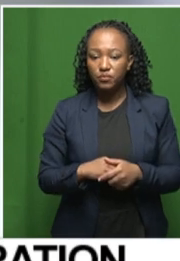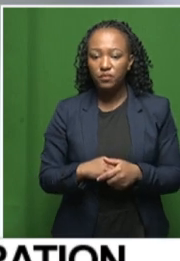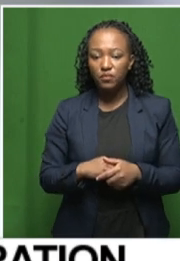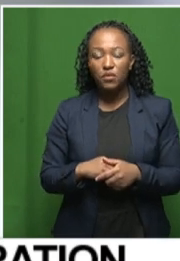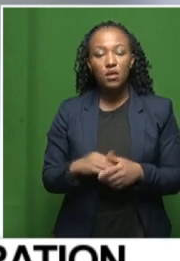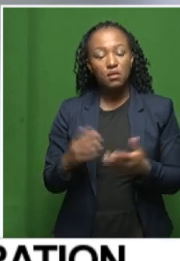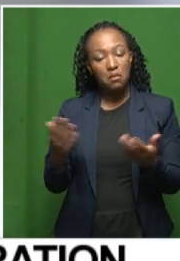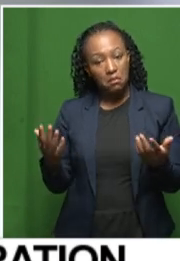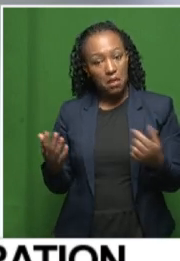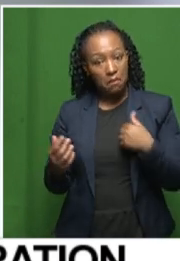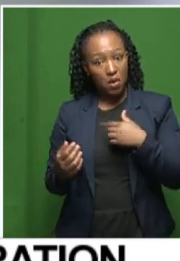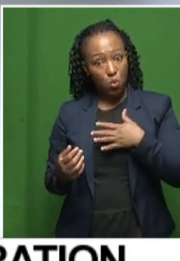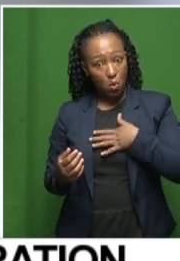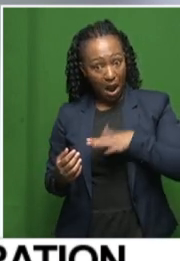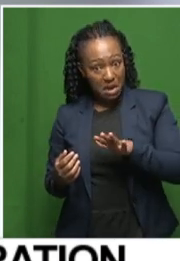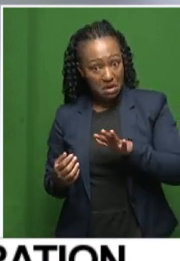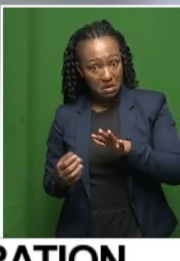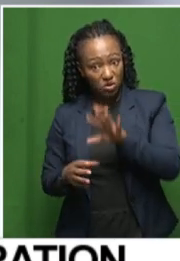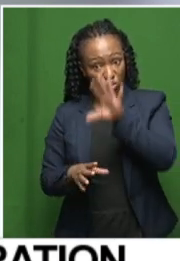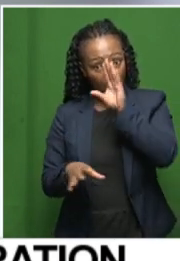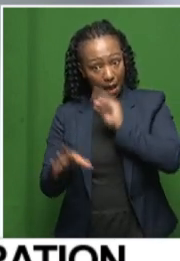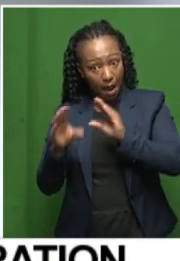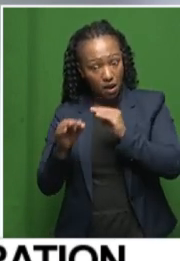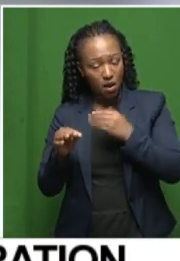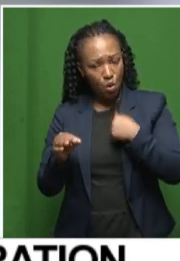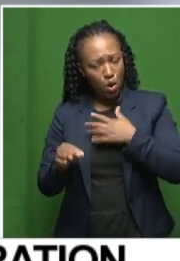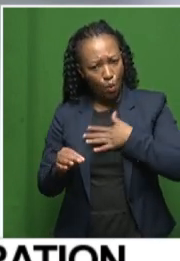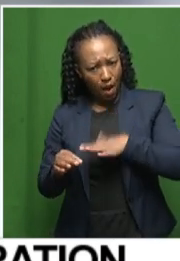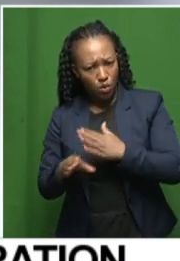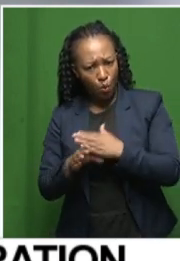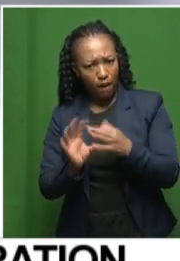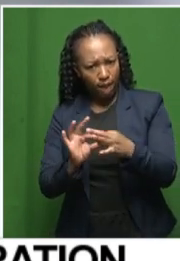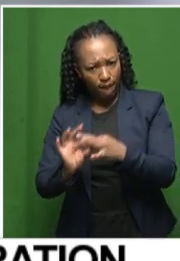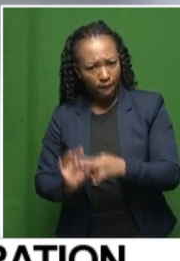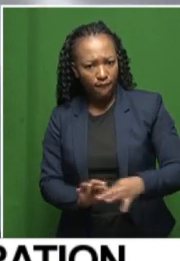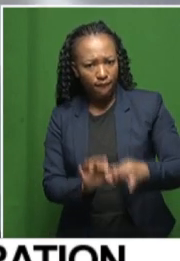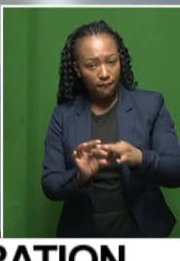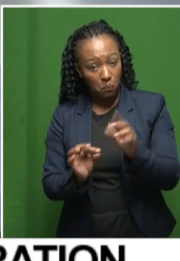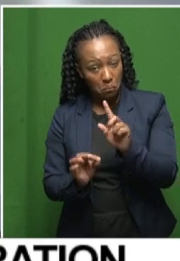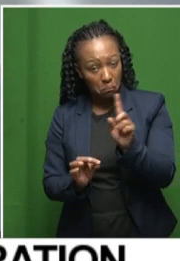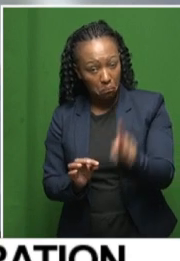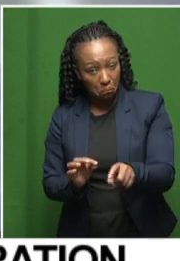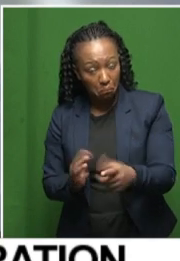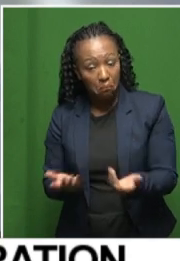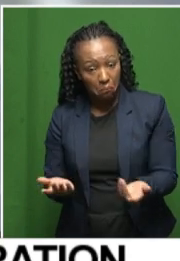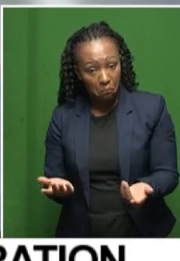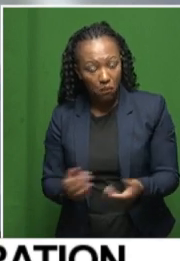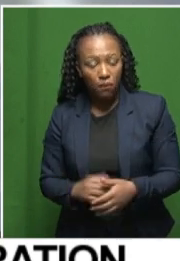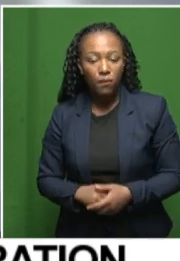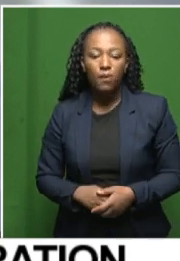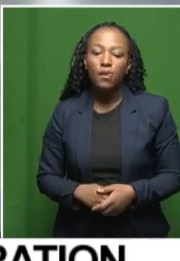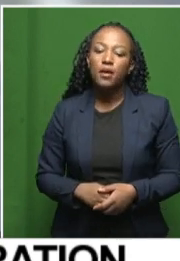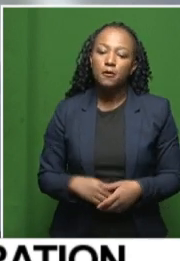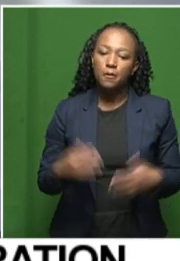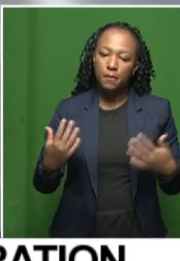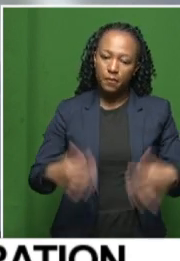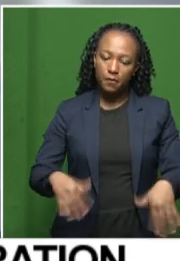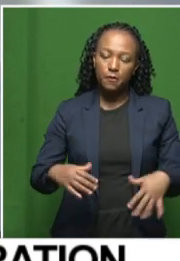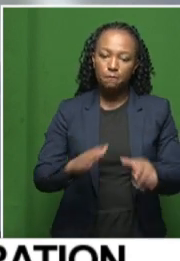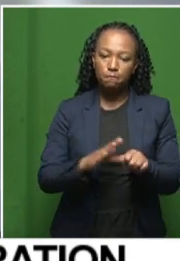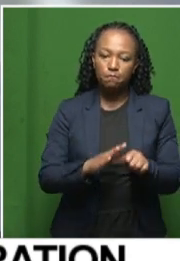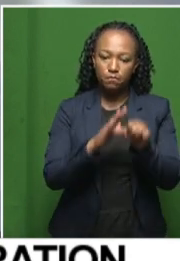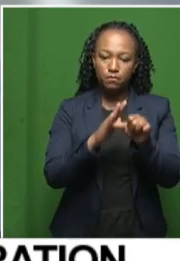are we willing to learn and are we willing to collaborate with one another? And I think that is the key here, Sumaya. So